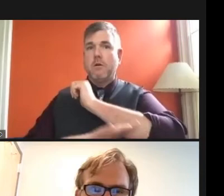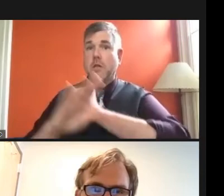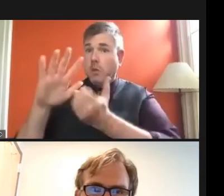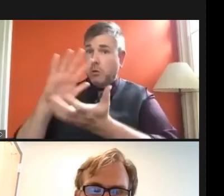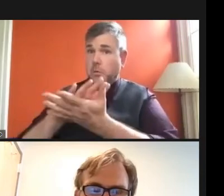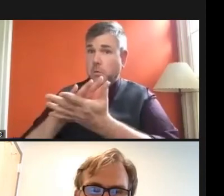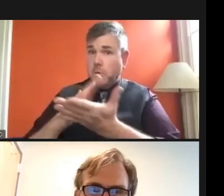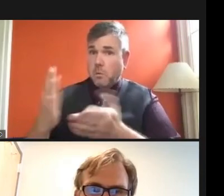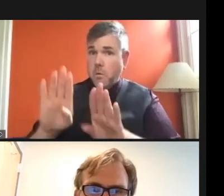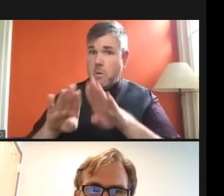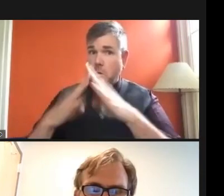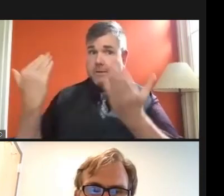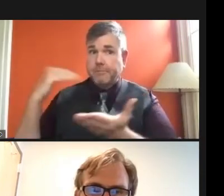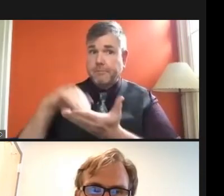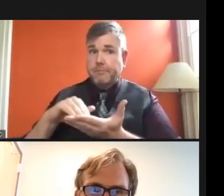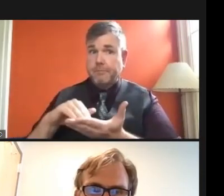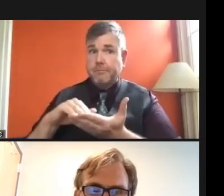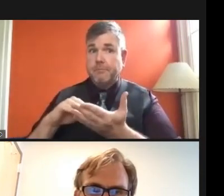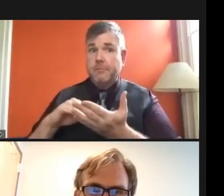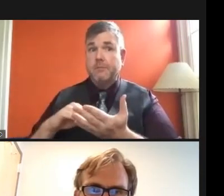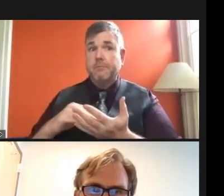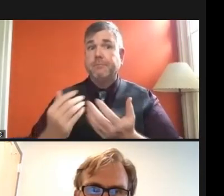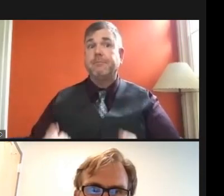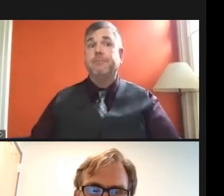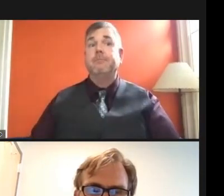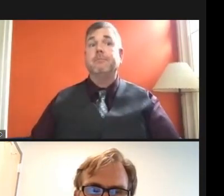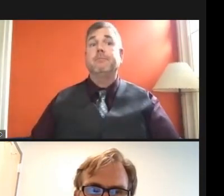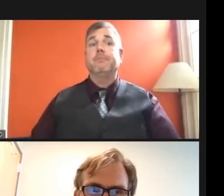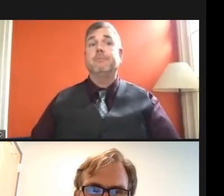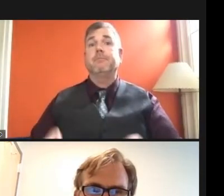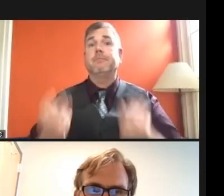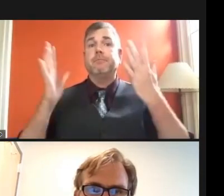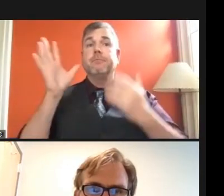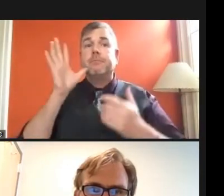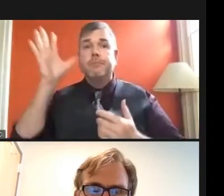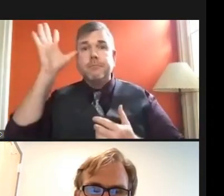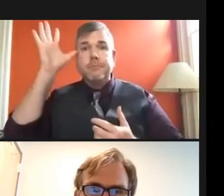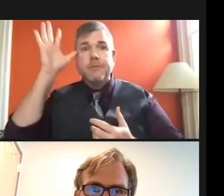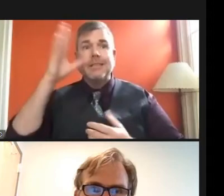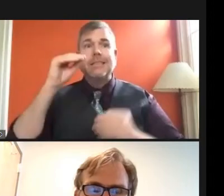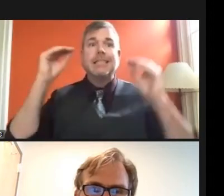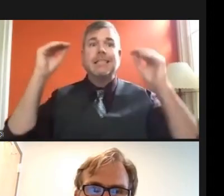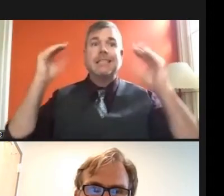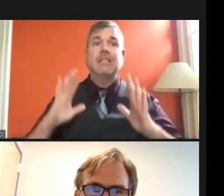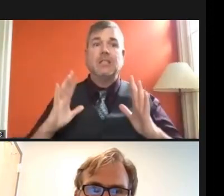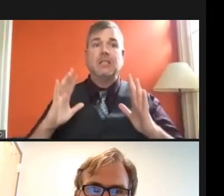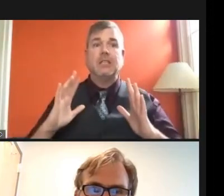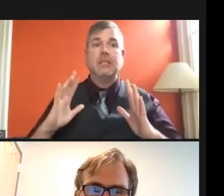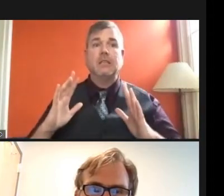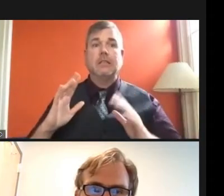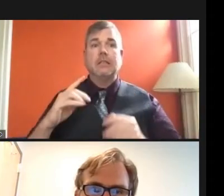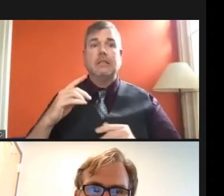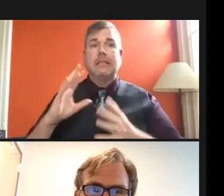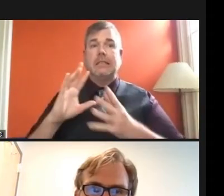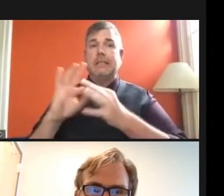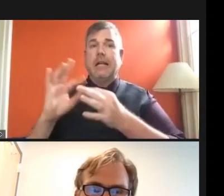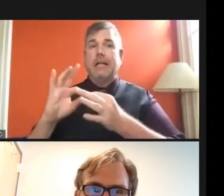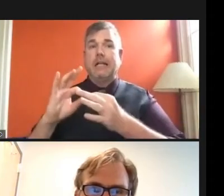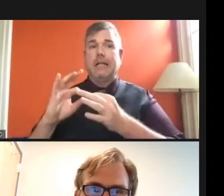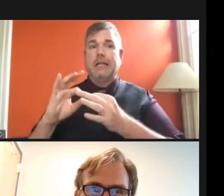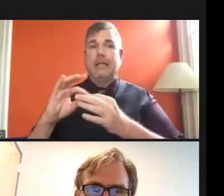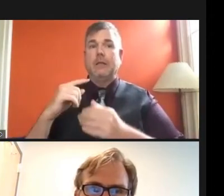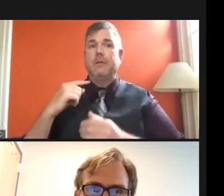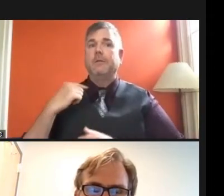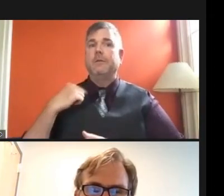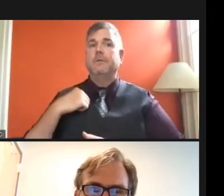educators alike that more information and planning is needed around the upcoming school year. So can you elaborate a little bit on what Marin